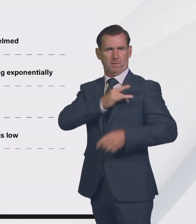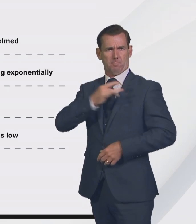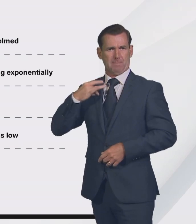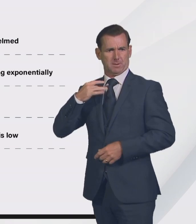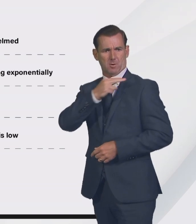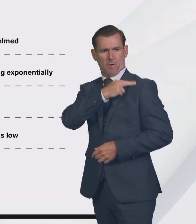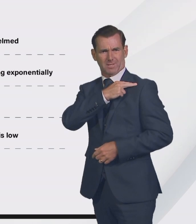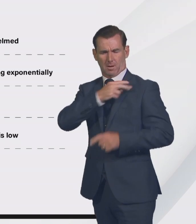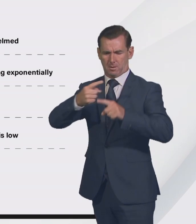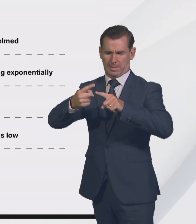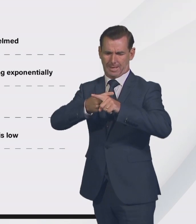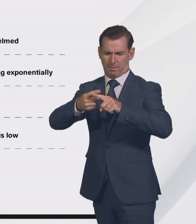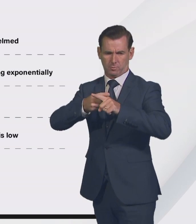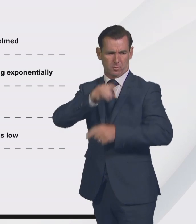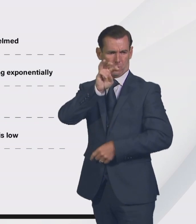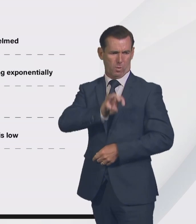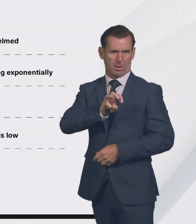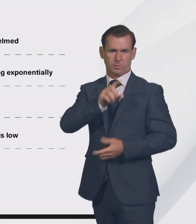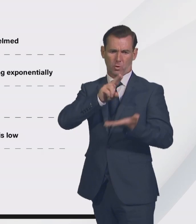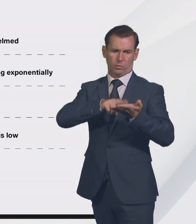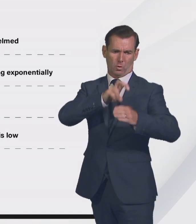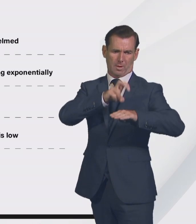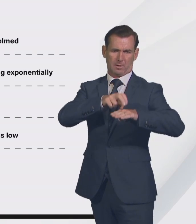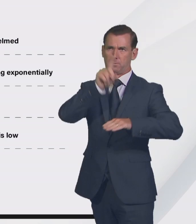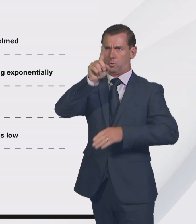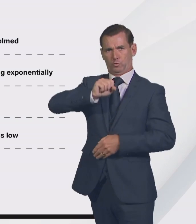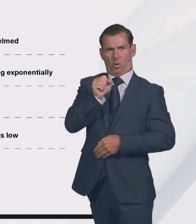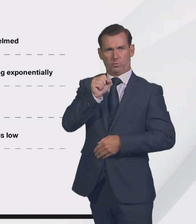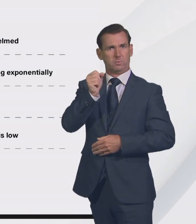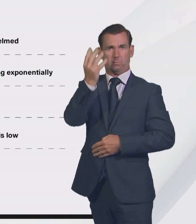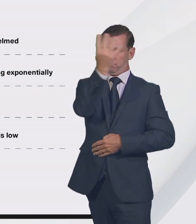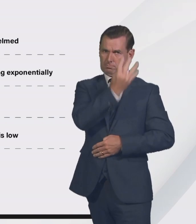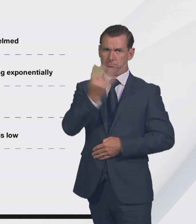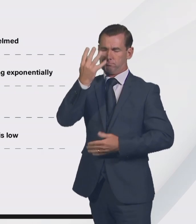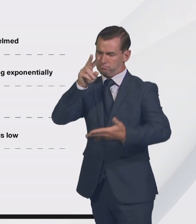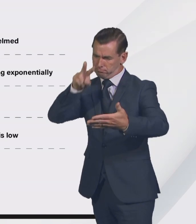and Northern Ireland have reviewed the evidence and agree with this recommendation.